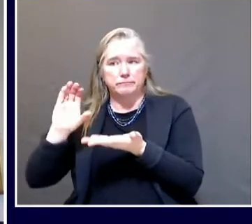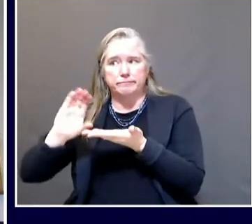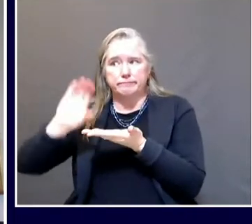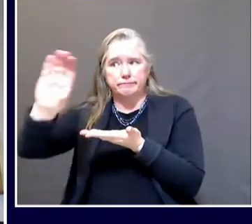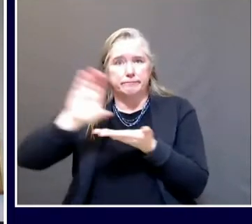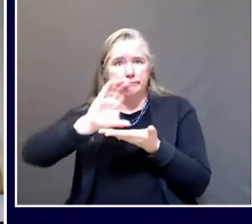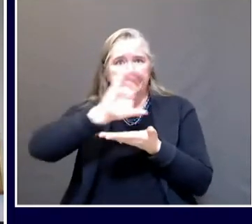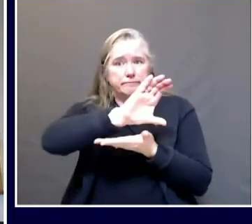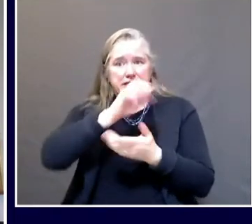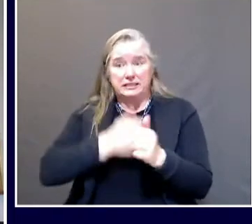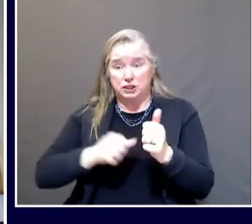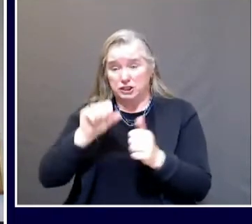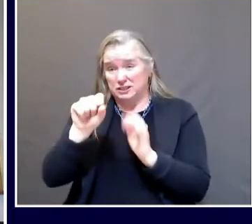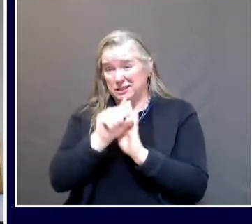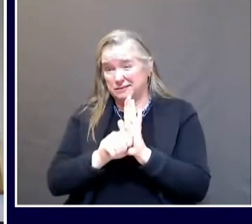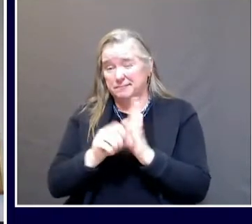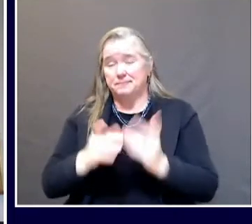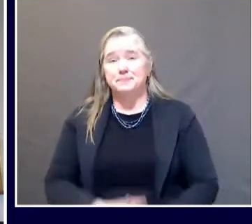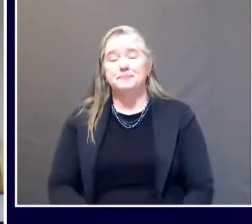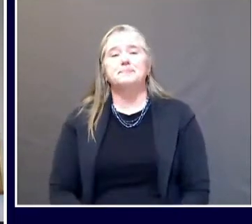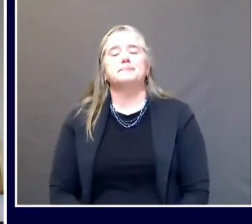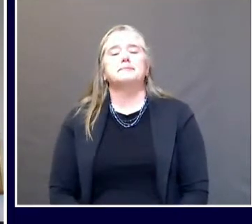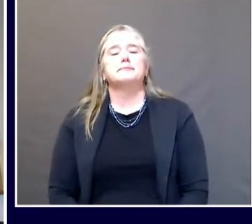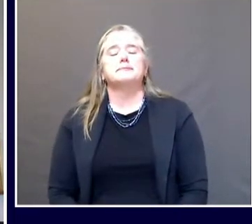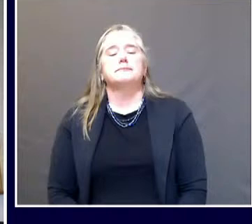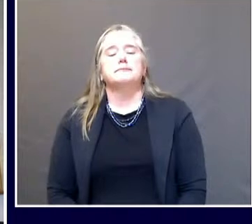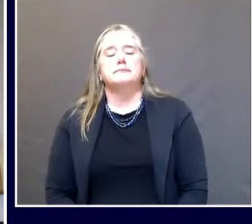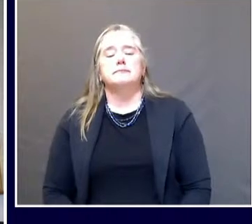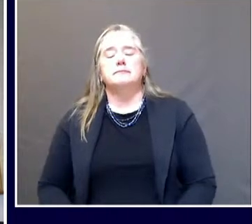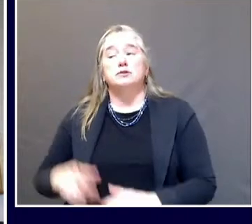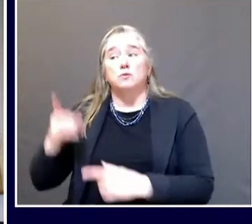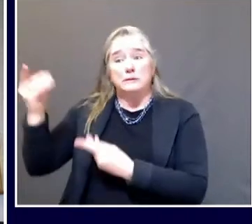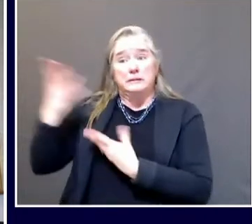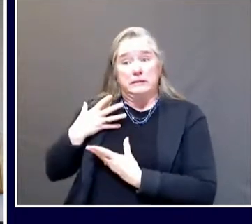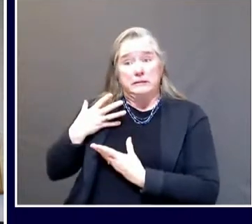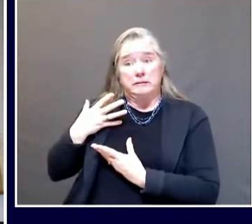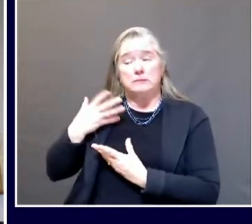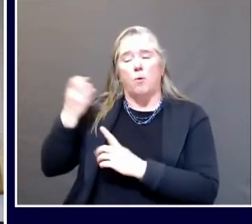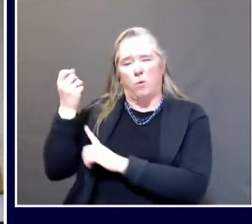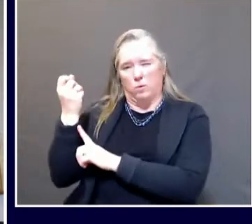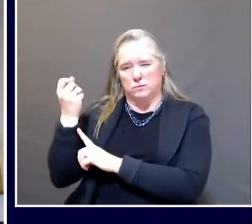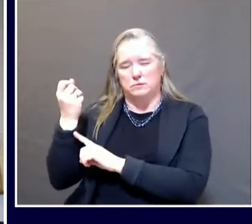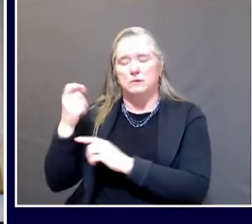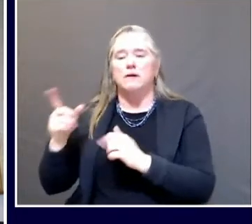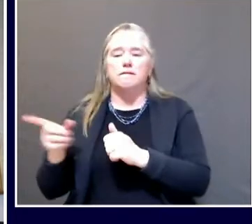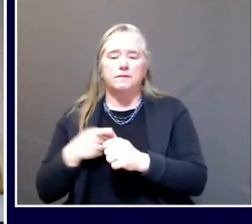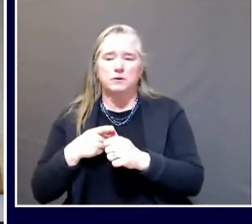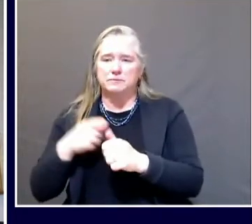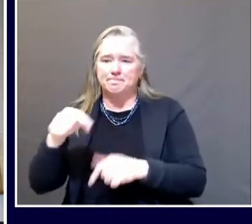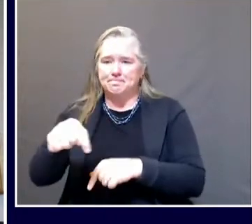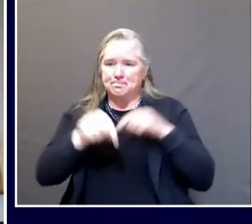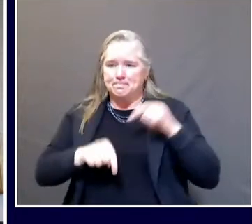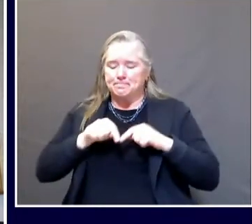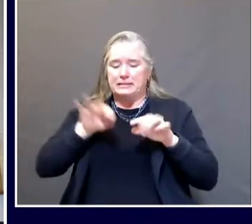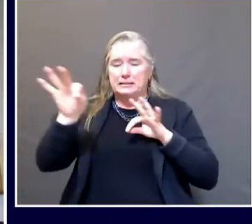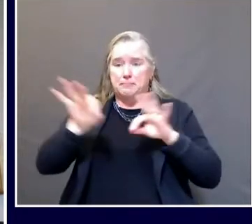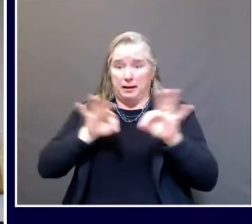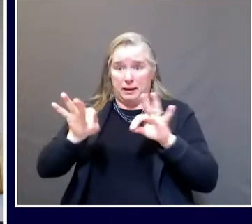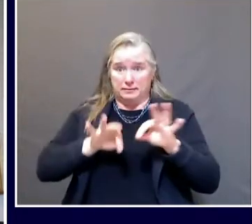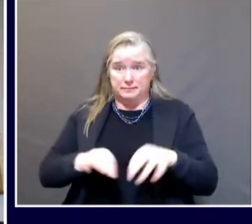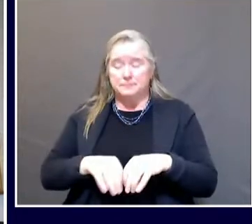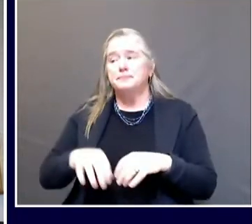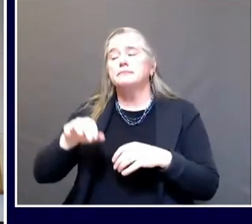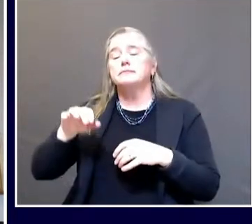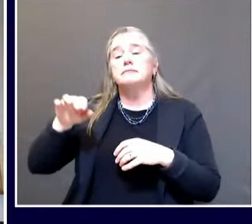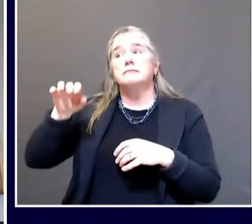Before I go into what's changed, let me take a step back and talk about how vaccines come into the state and how that process